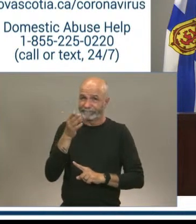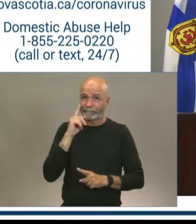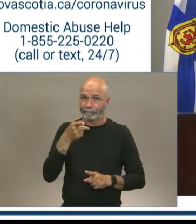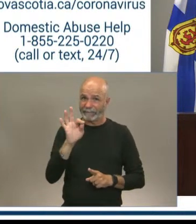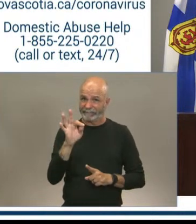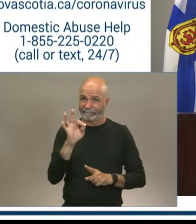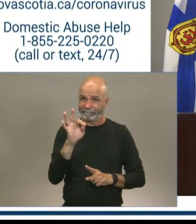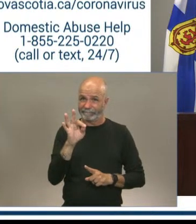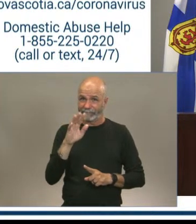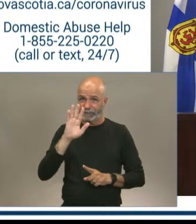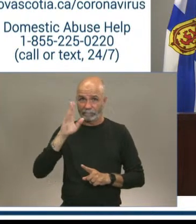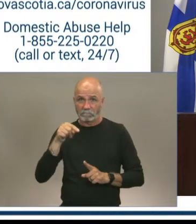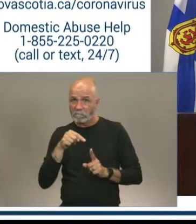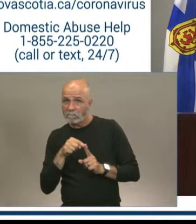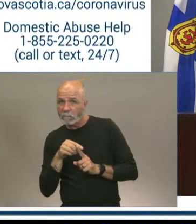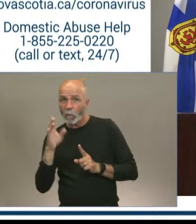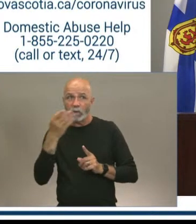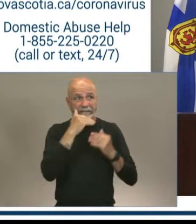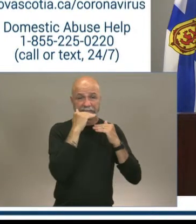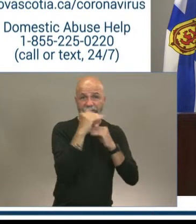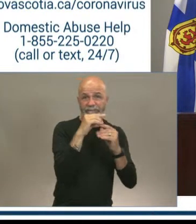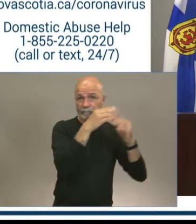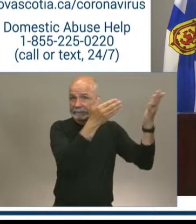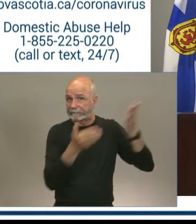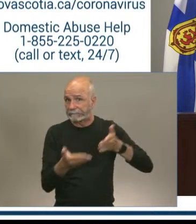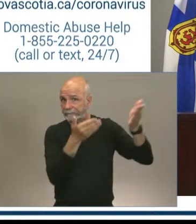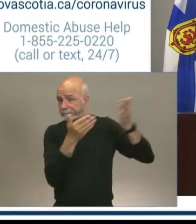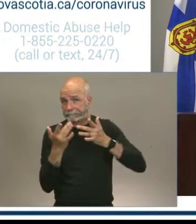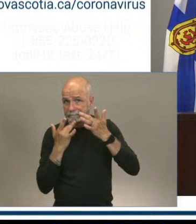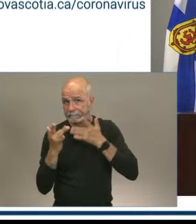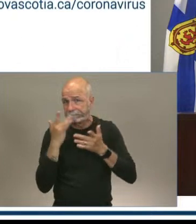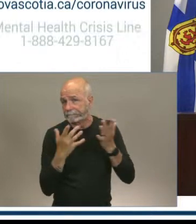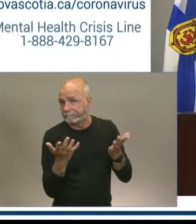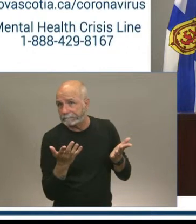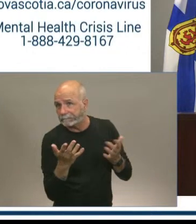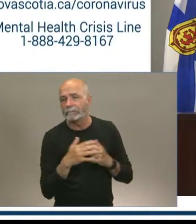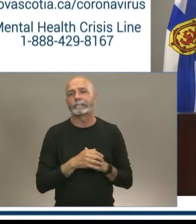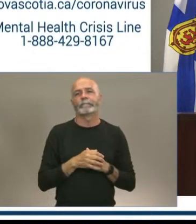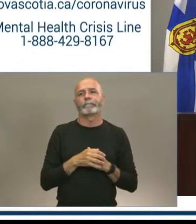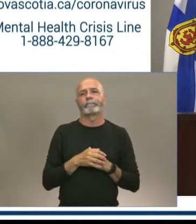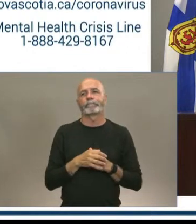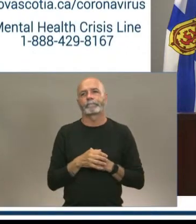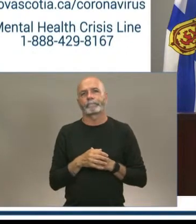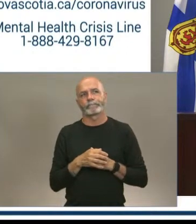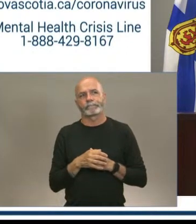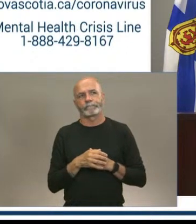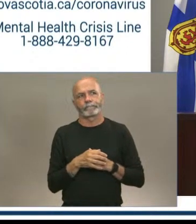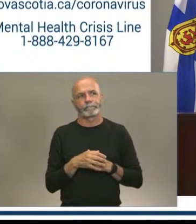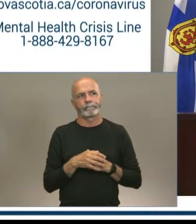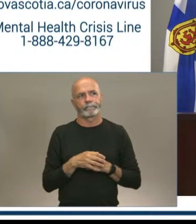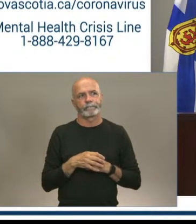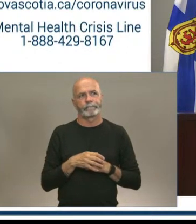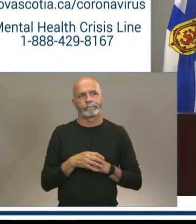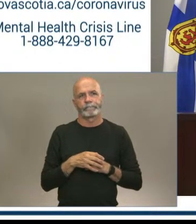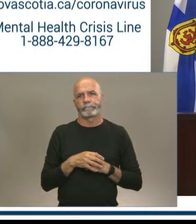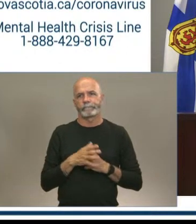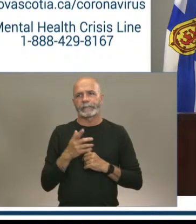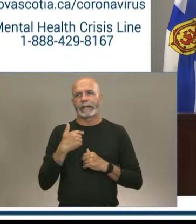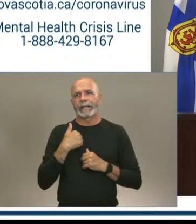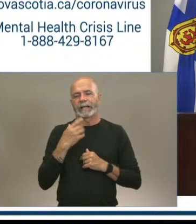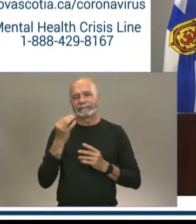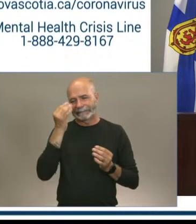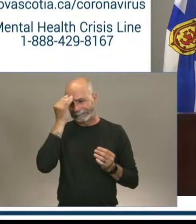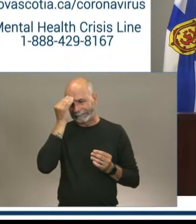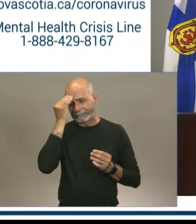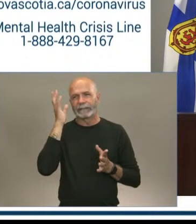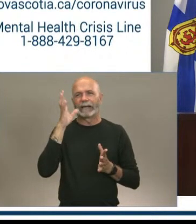is coming in the next few weeks. And I was specifically asked about pregnant women